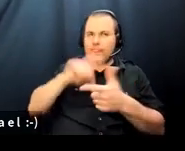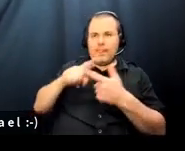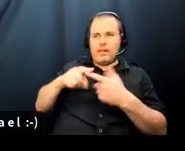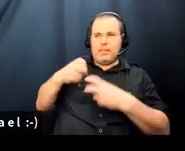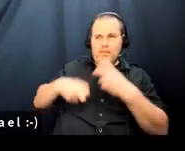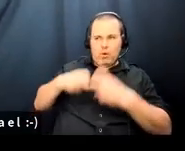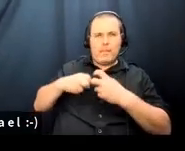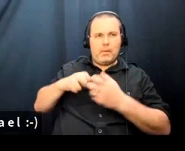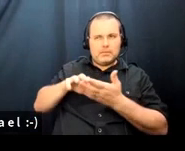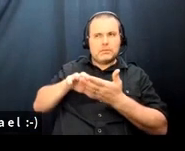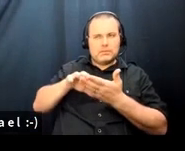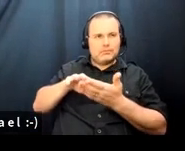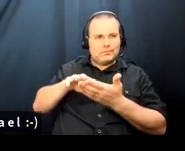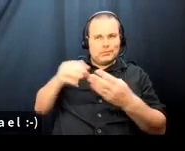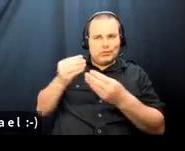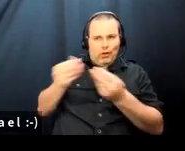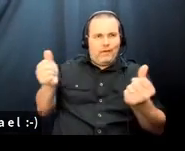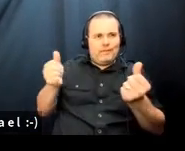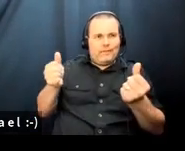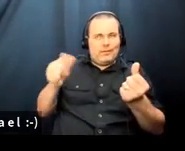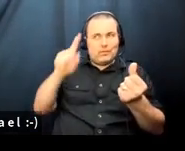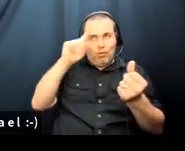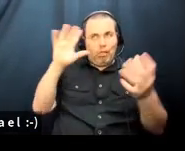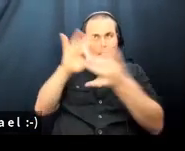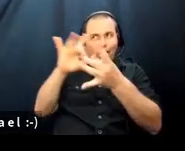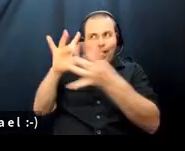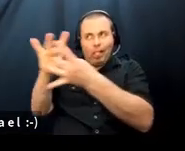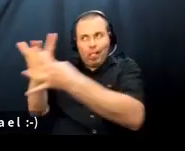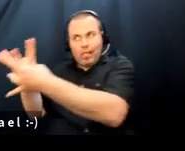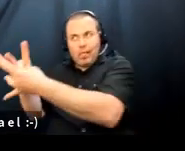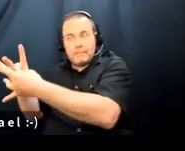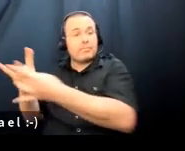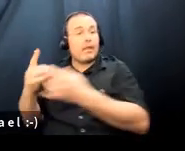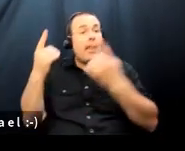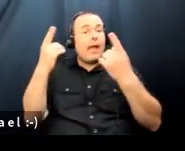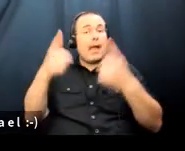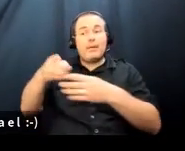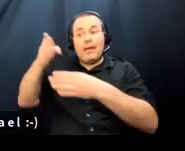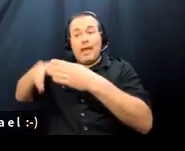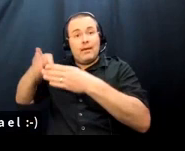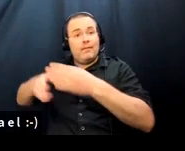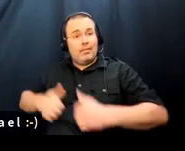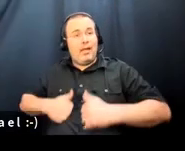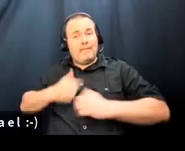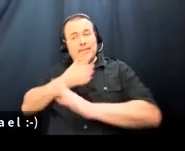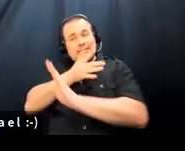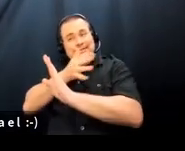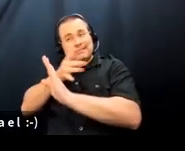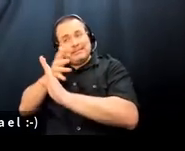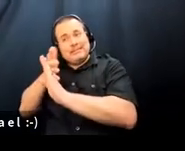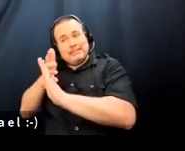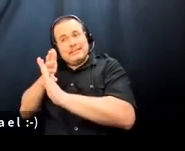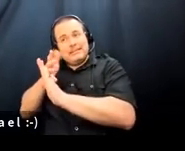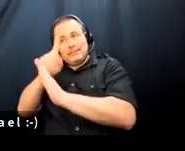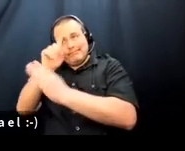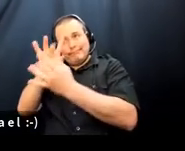So what happens is that at the other end of life, we lose our problem solving skills. Then we lose our